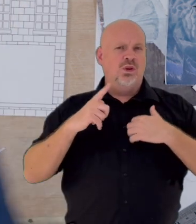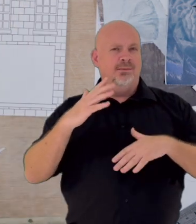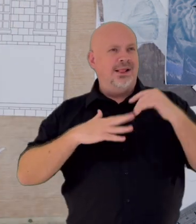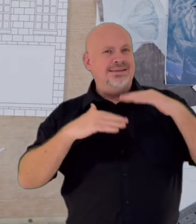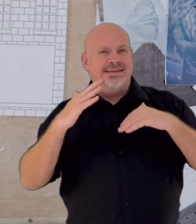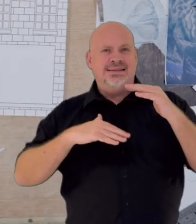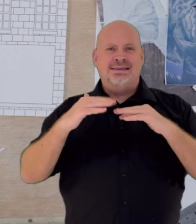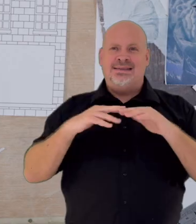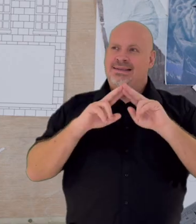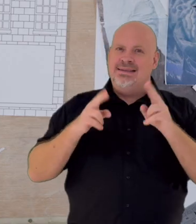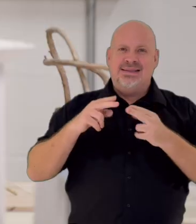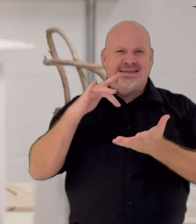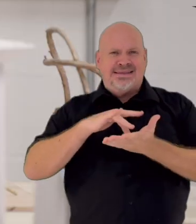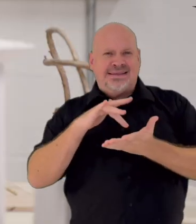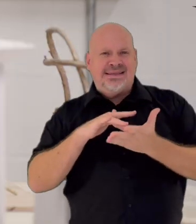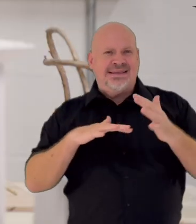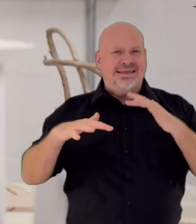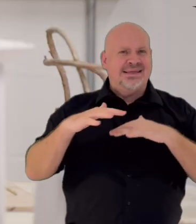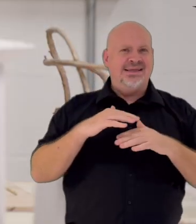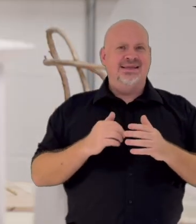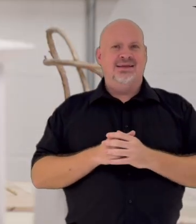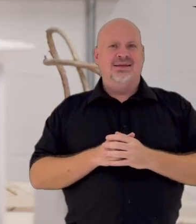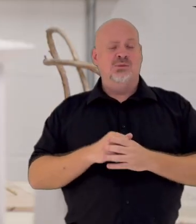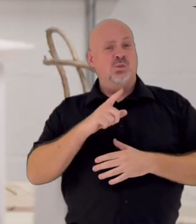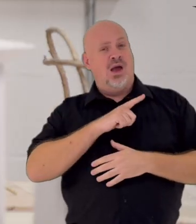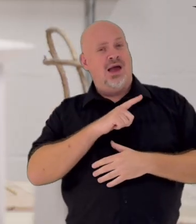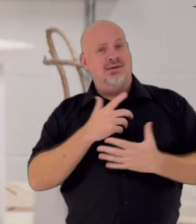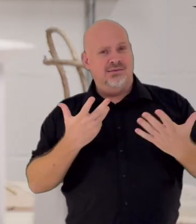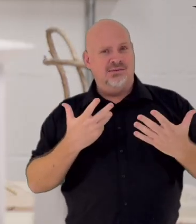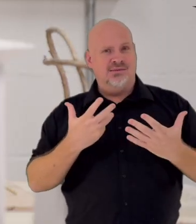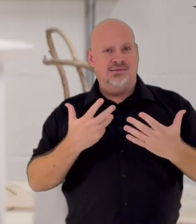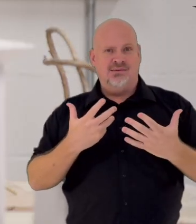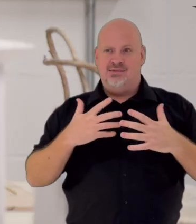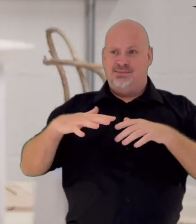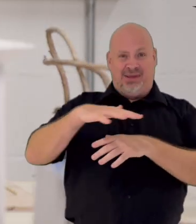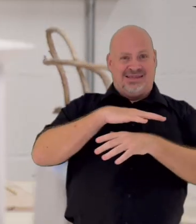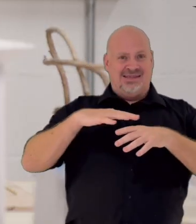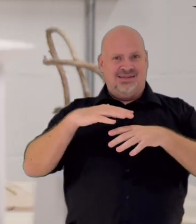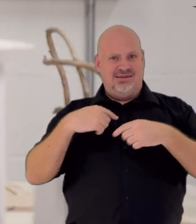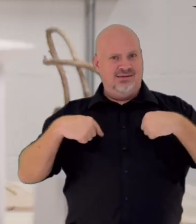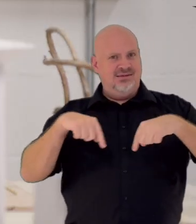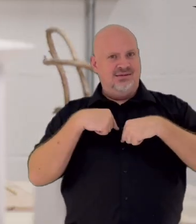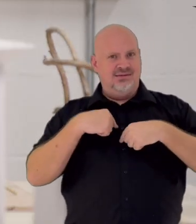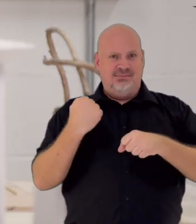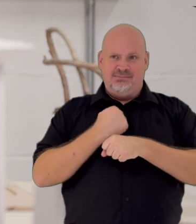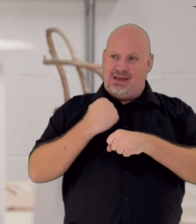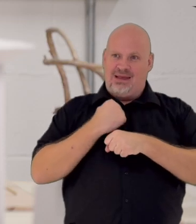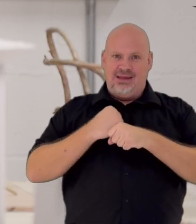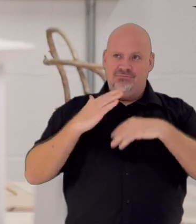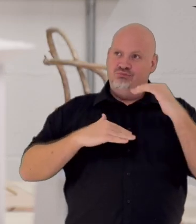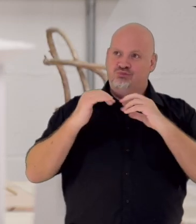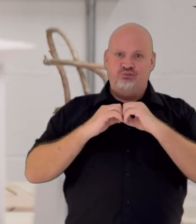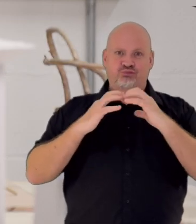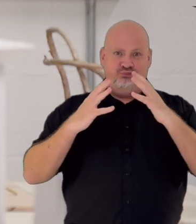buildings and cities because it's spaces that we've made and continue to make, and I